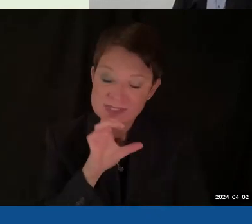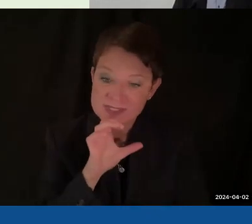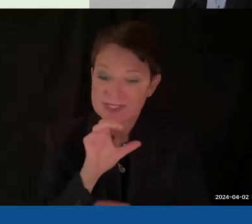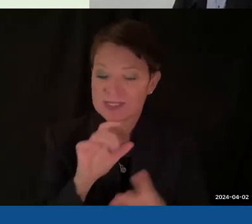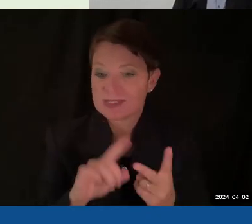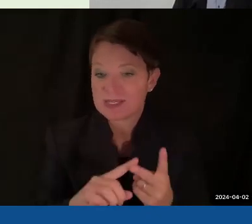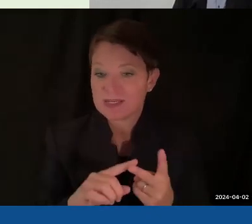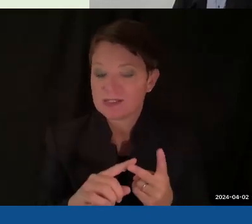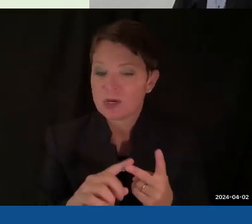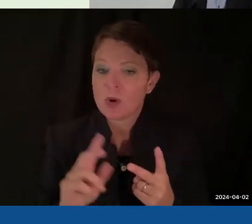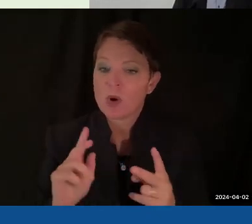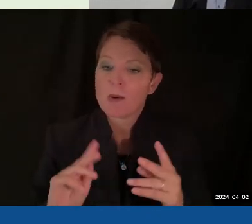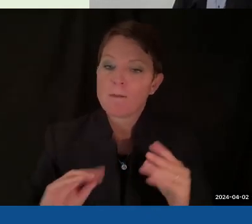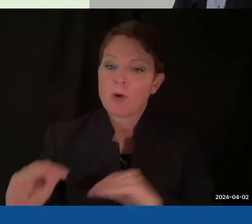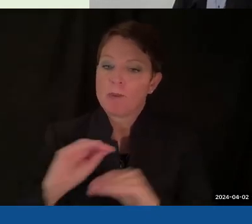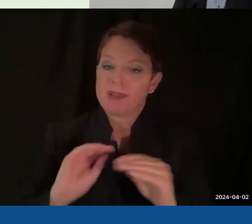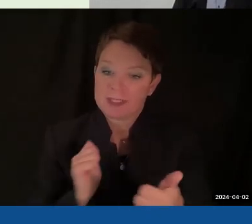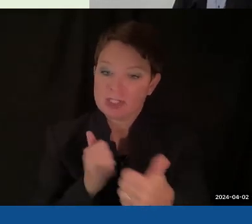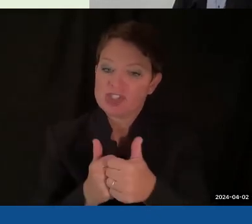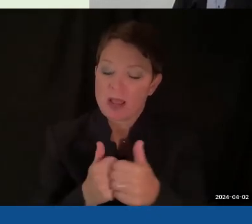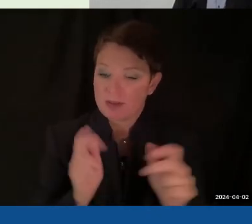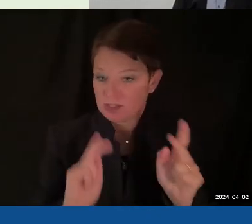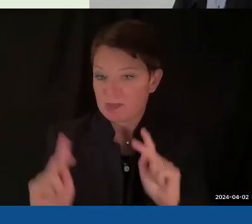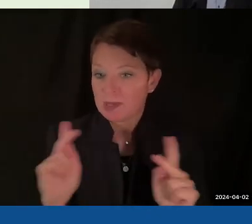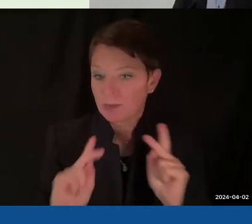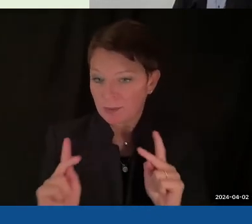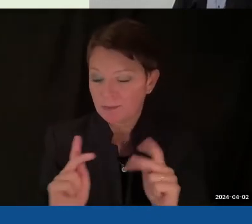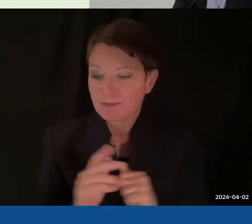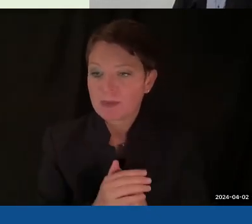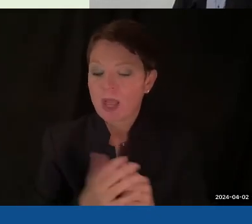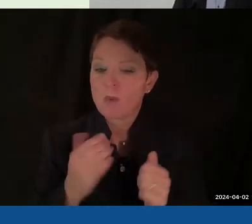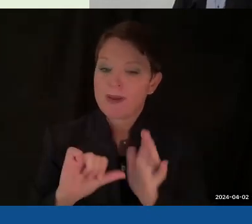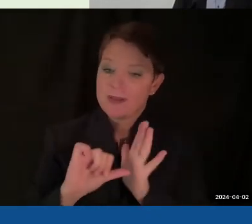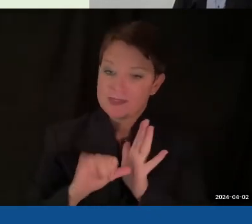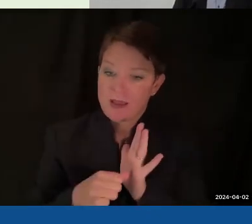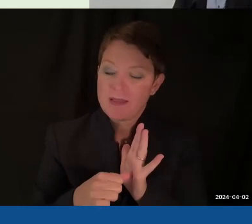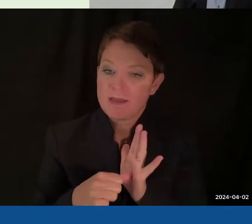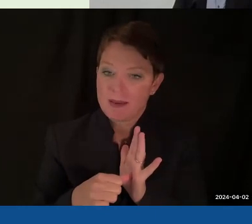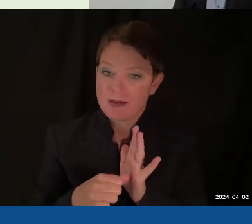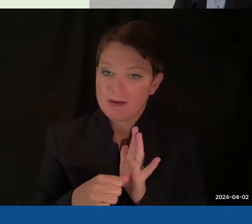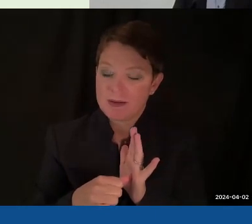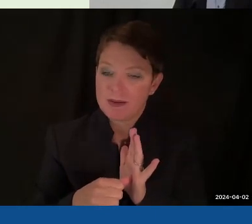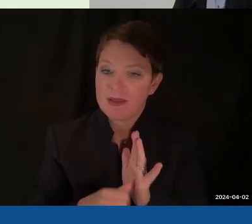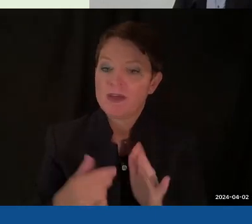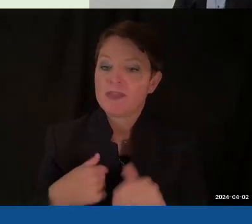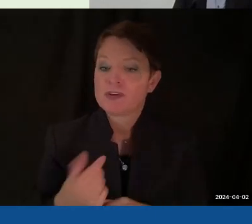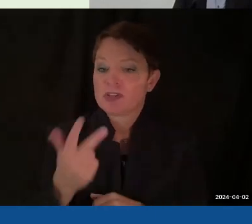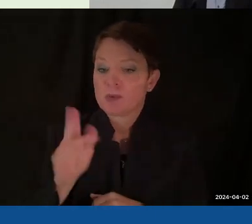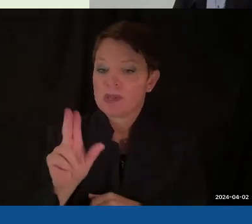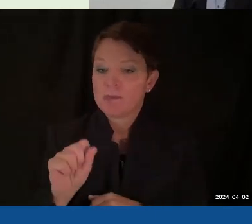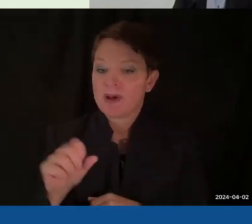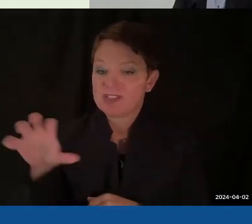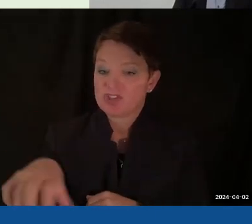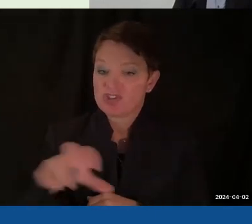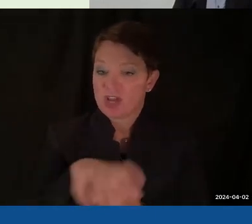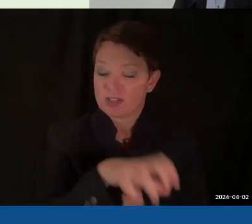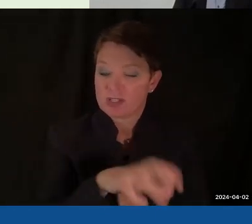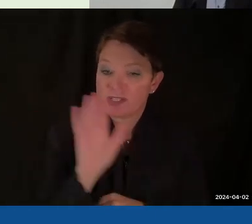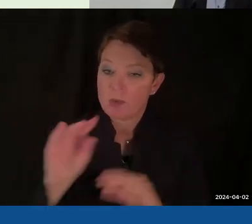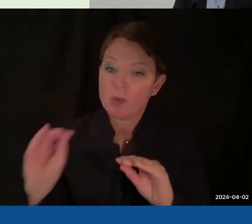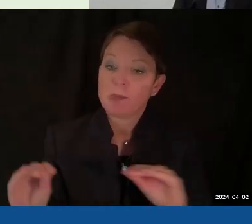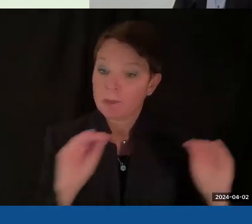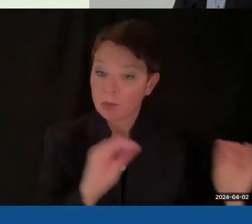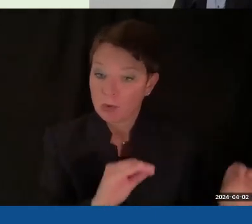or mobility challenged individuals. So wanted to highlight that there are 3 bus shelters that are proposed to be